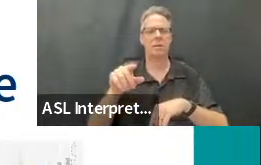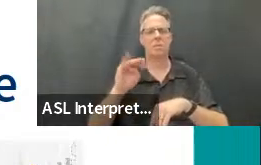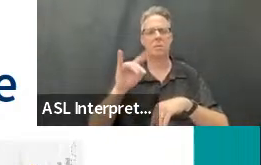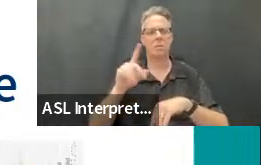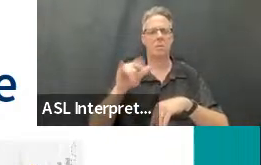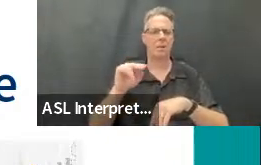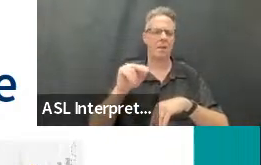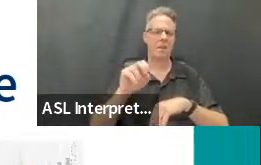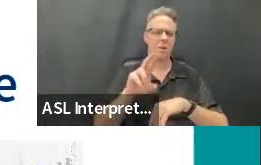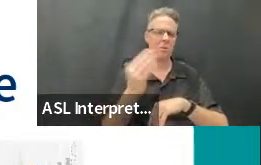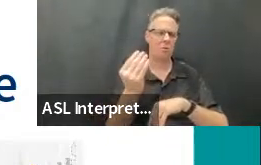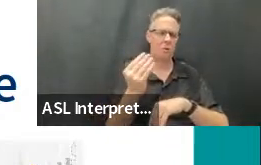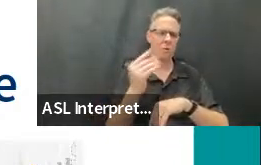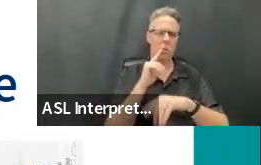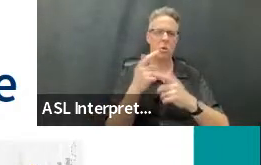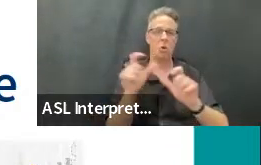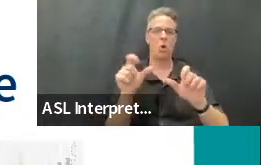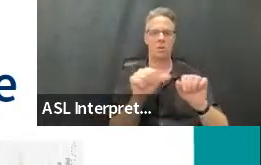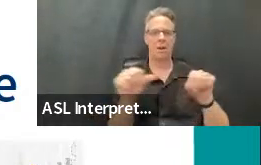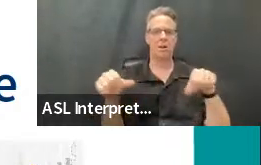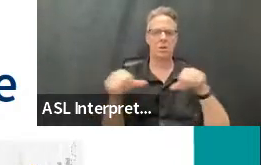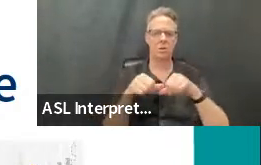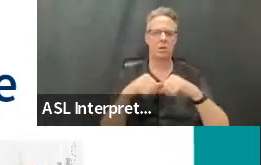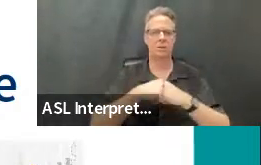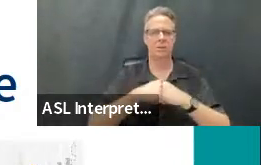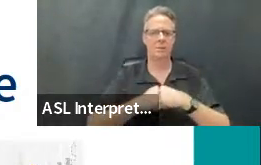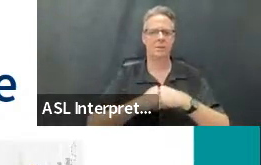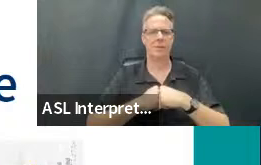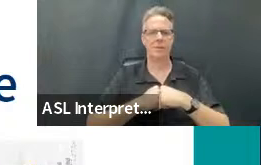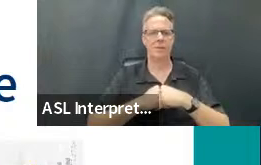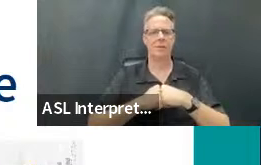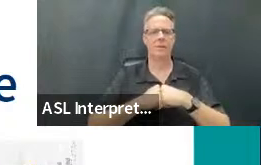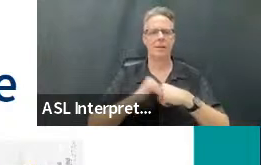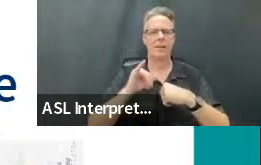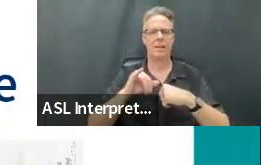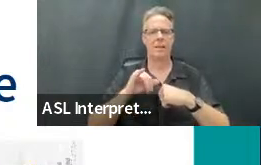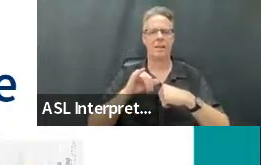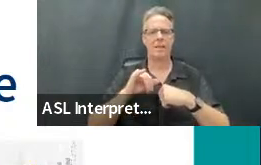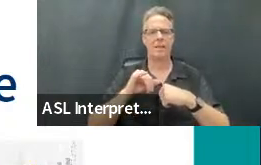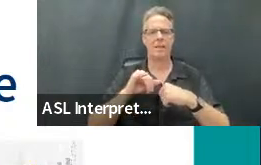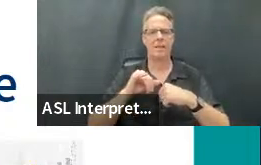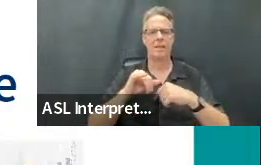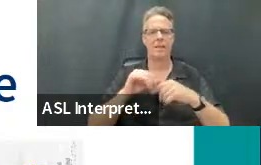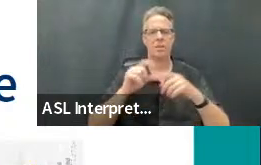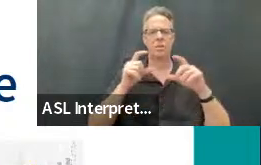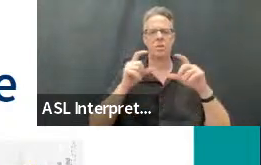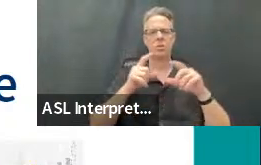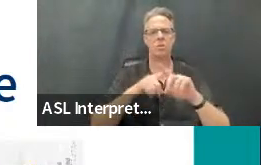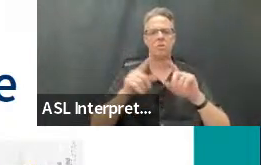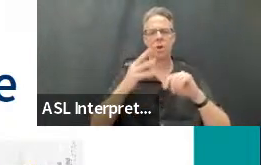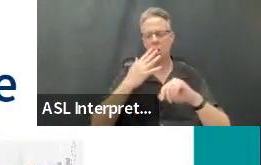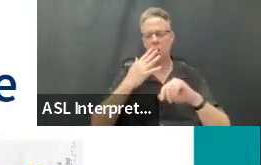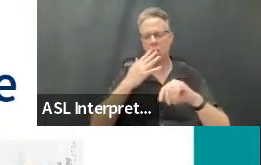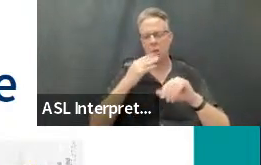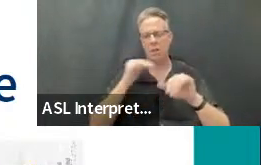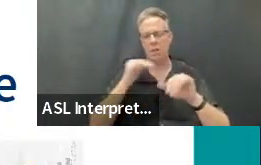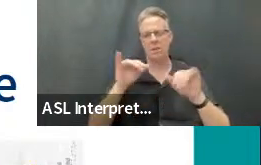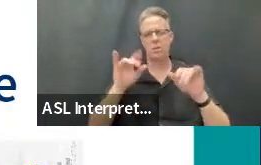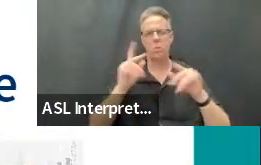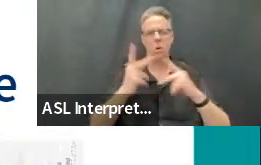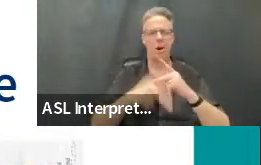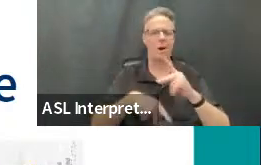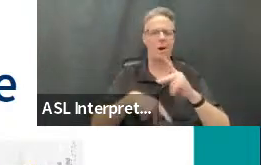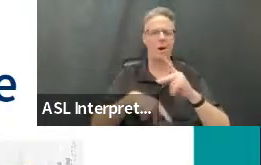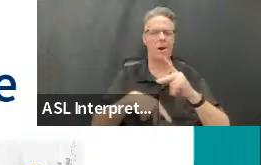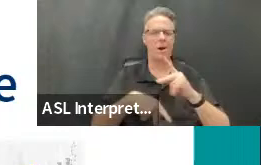SR 14 that are quite large. The circles summarize graphs, summarize the crashes by different colors. So the